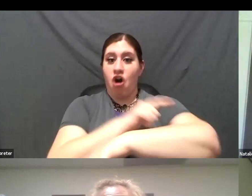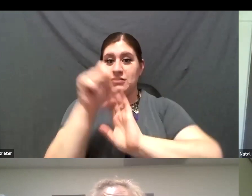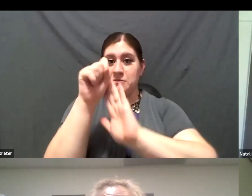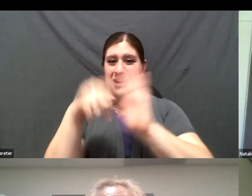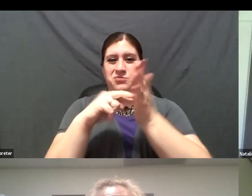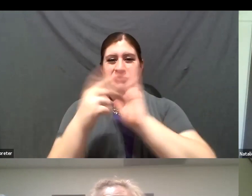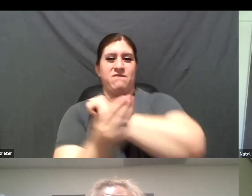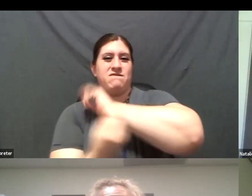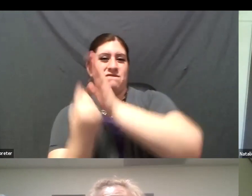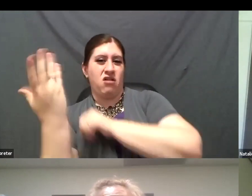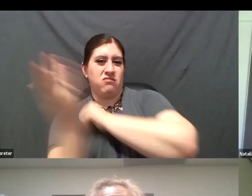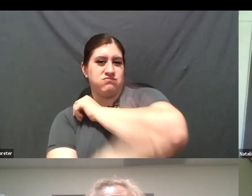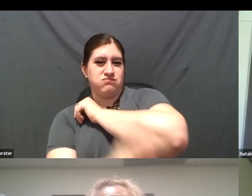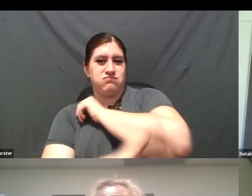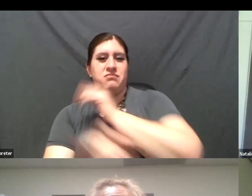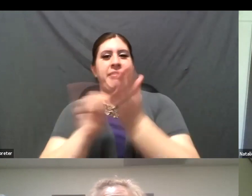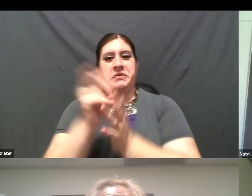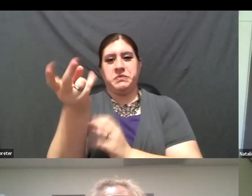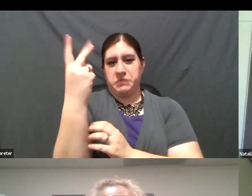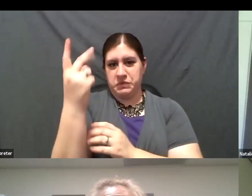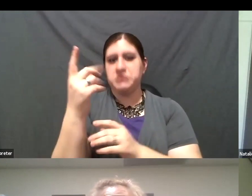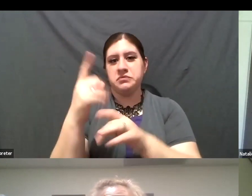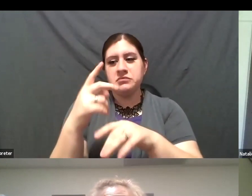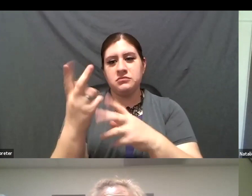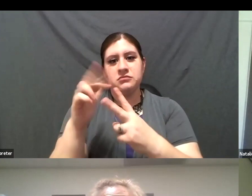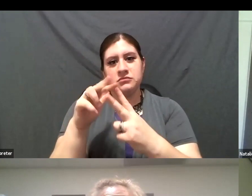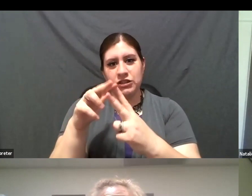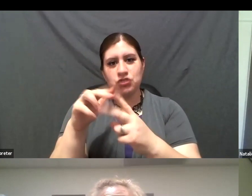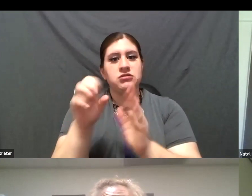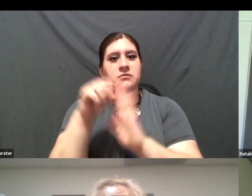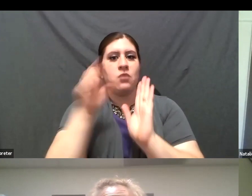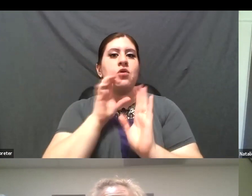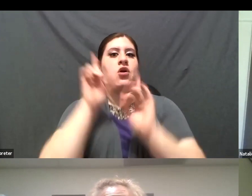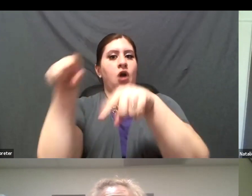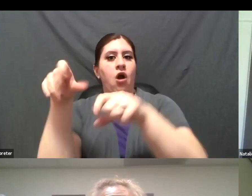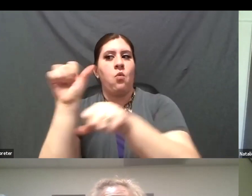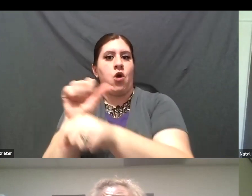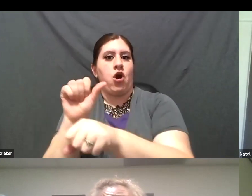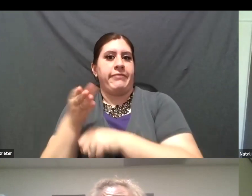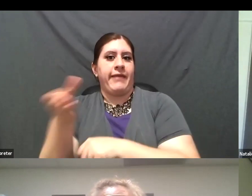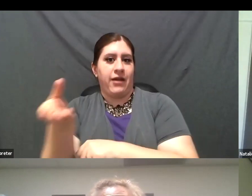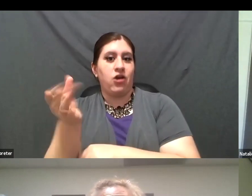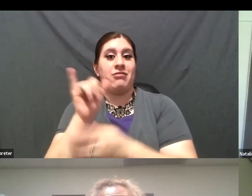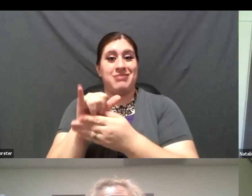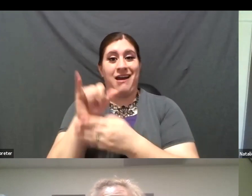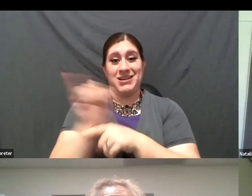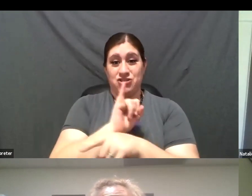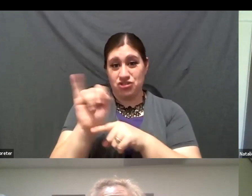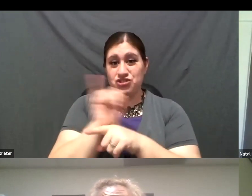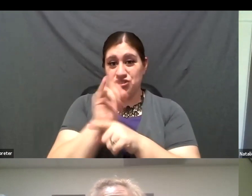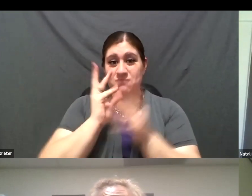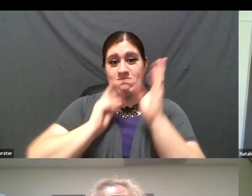or most of a long semester in an internship setting. So internship experiences are something